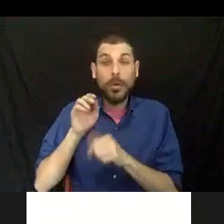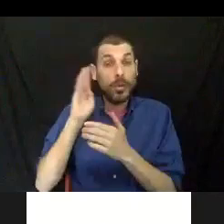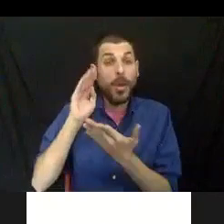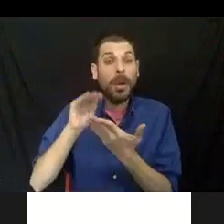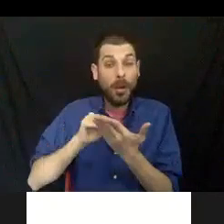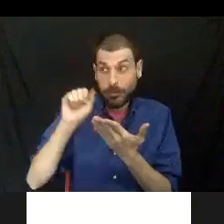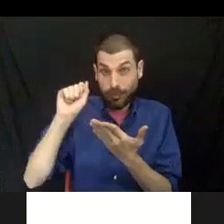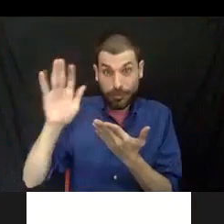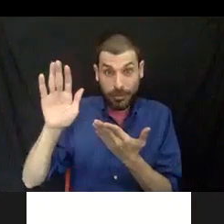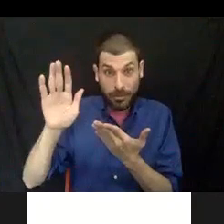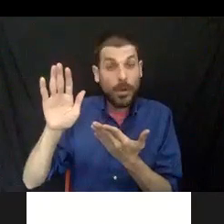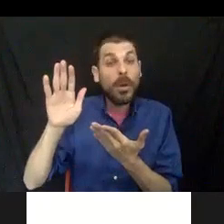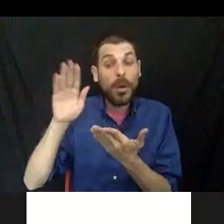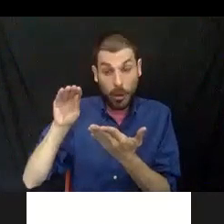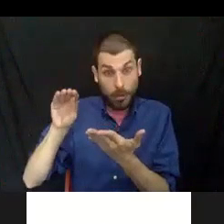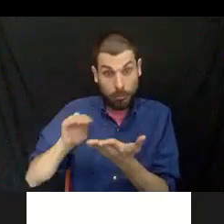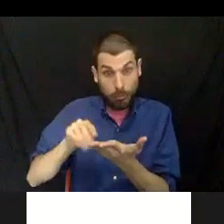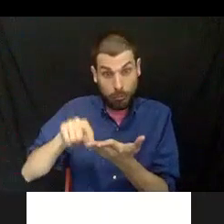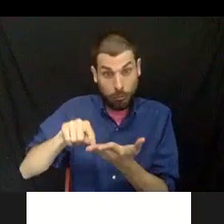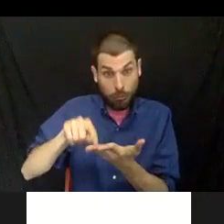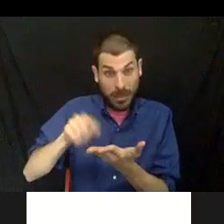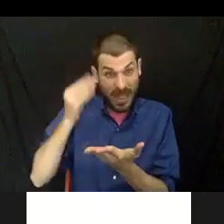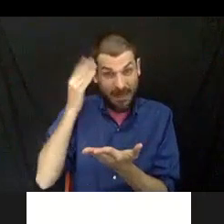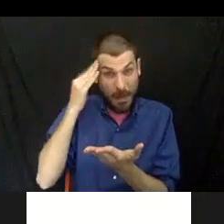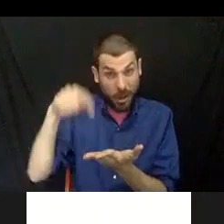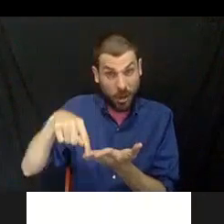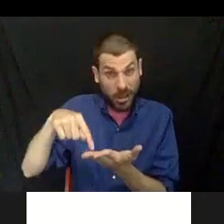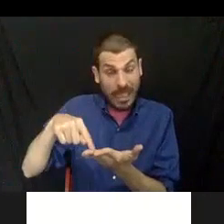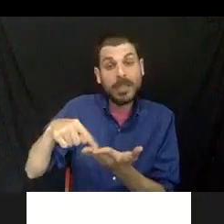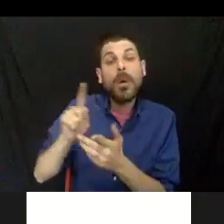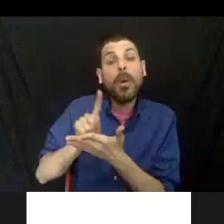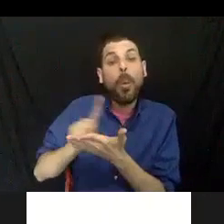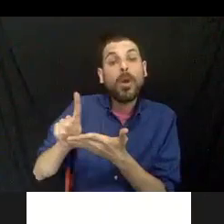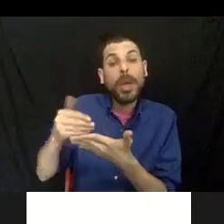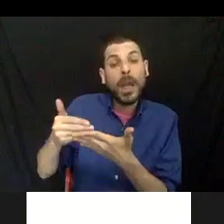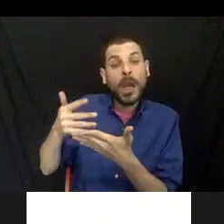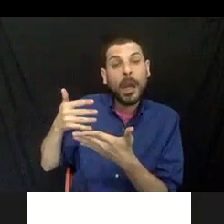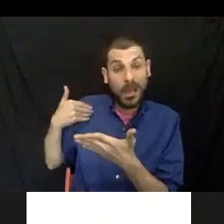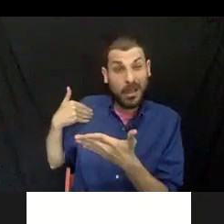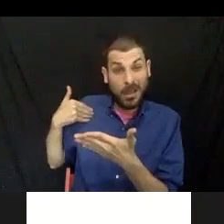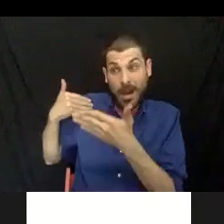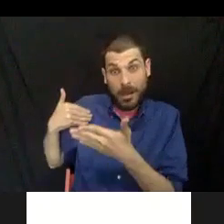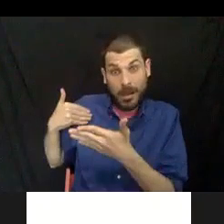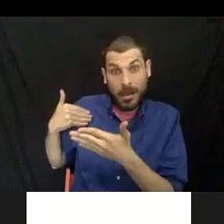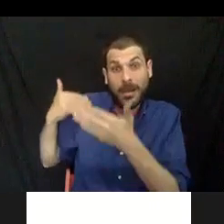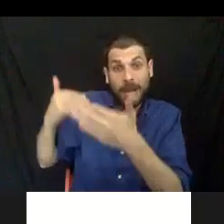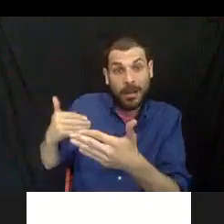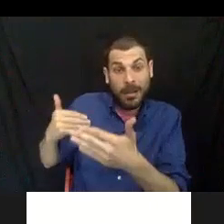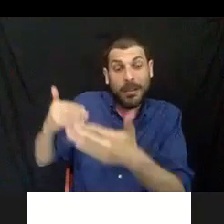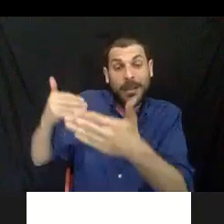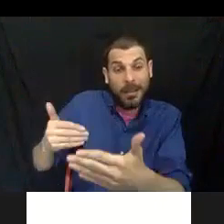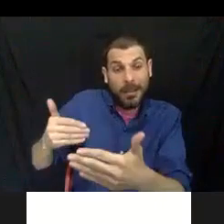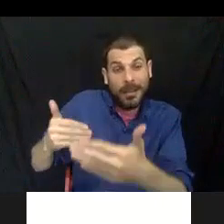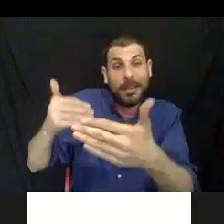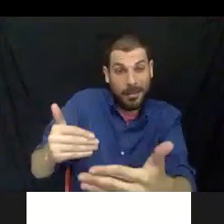is due the next week before midnight on Saturday, right? So if I needed